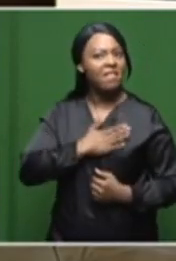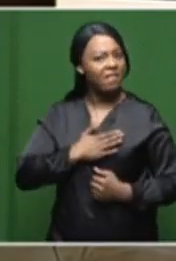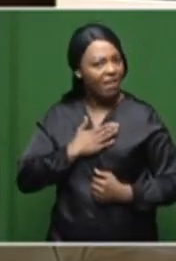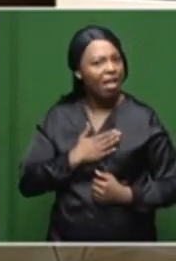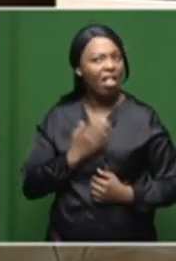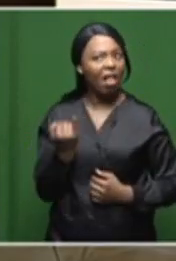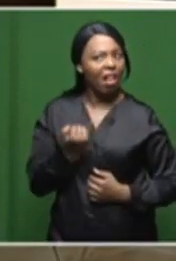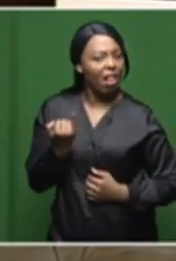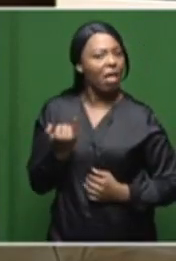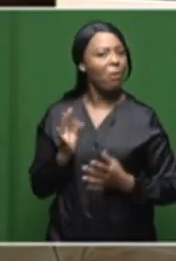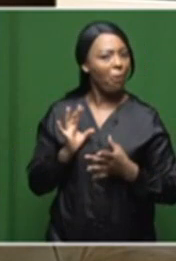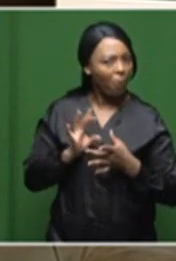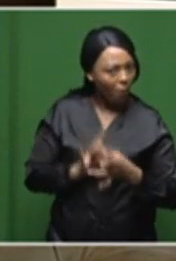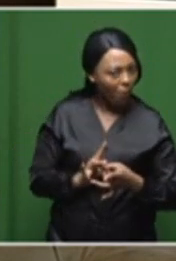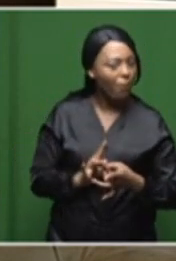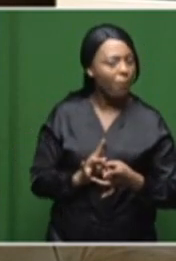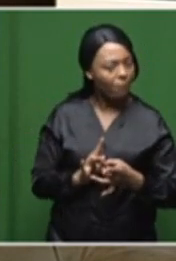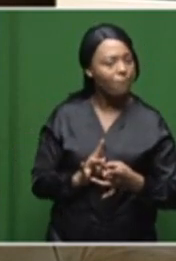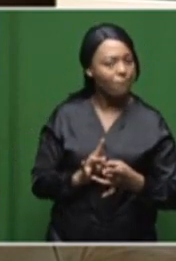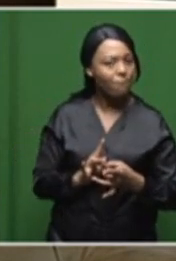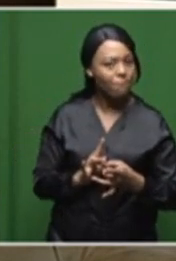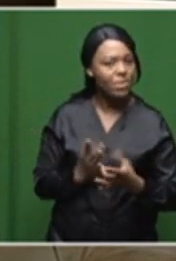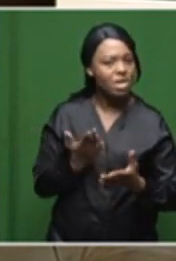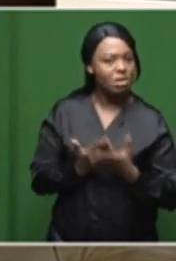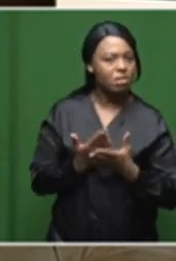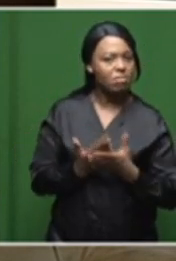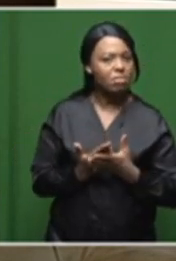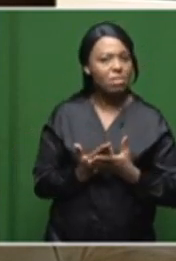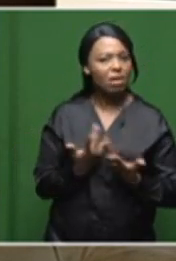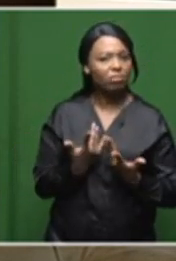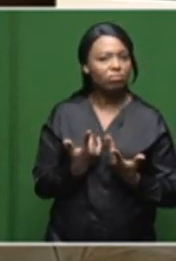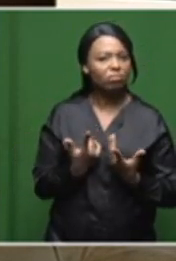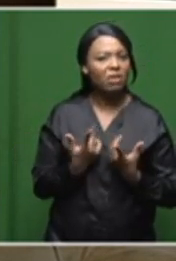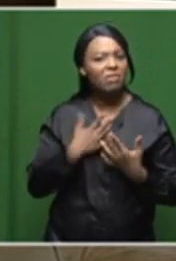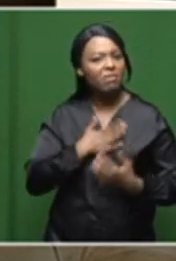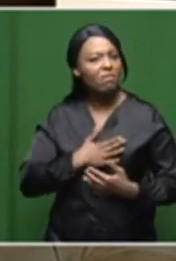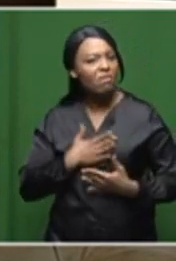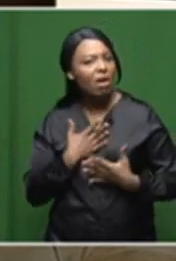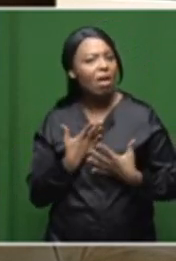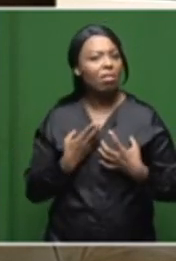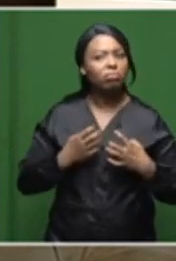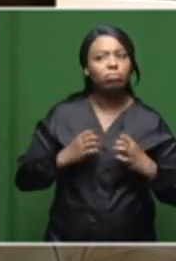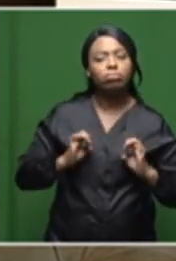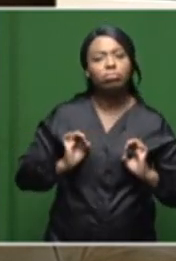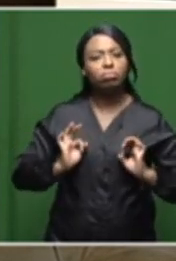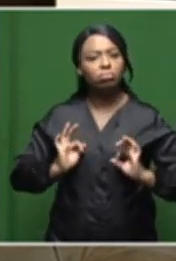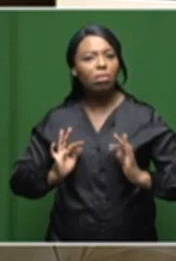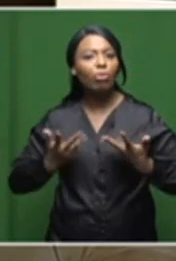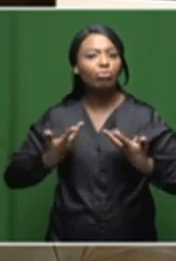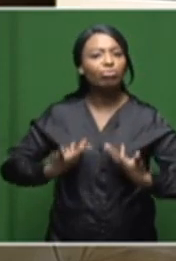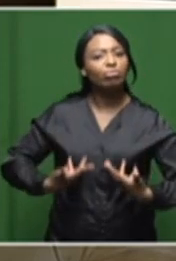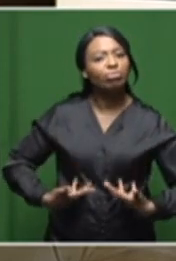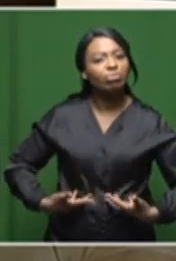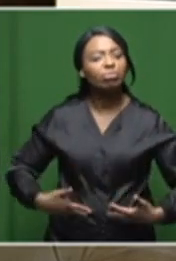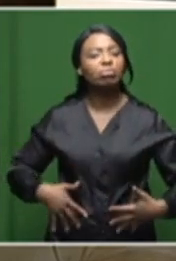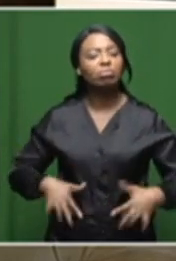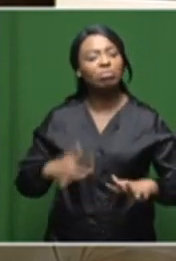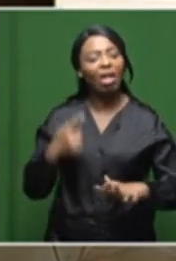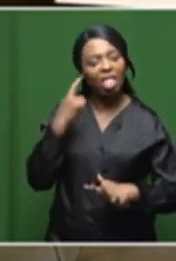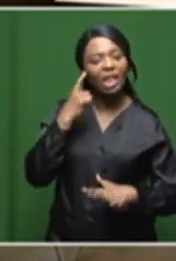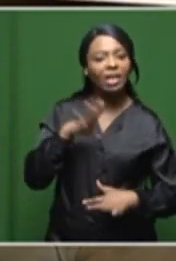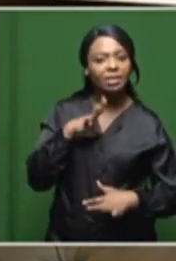yeah, the most natural habitat that you can occupy. And, yeah, I think that's it. And talk